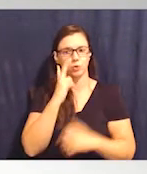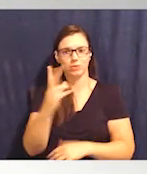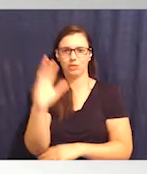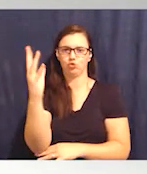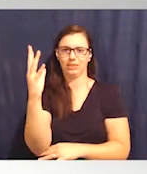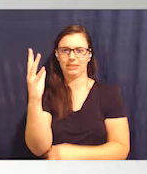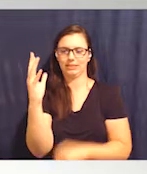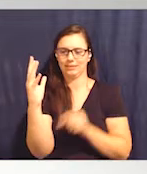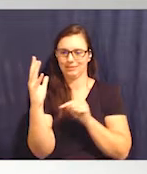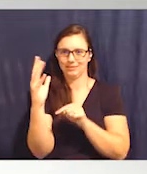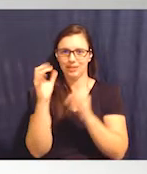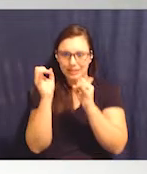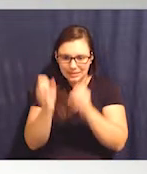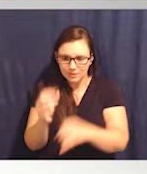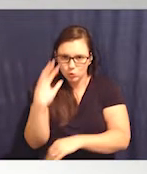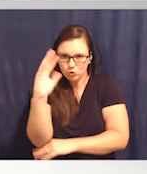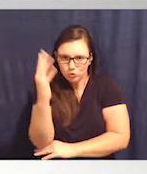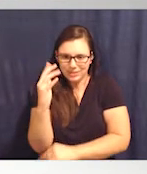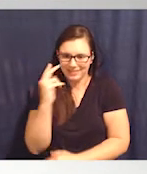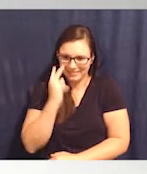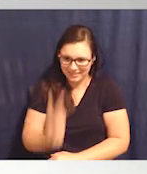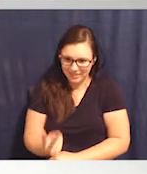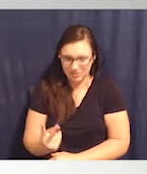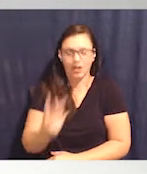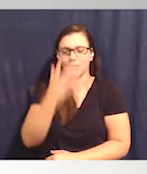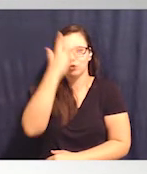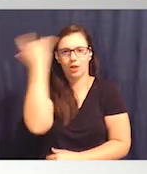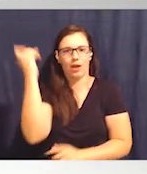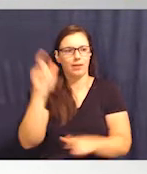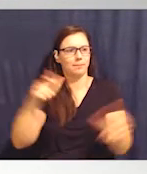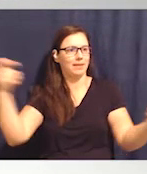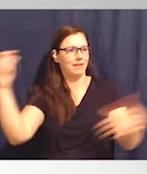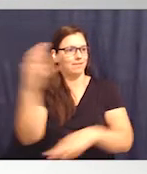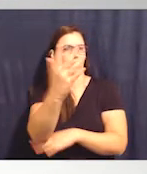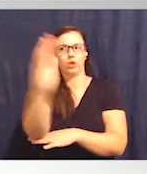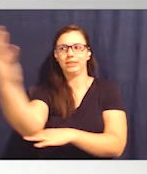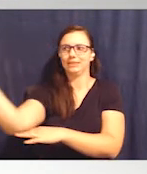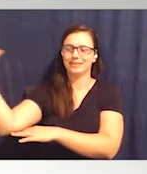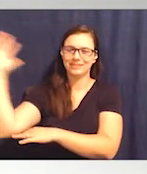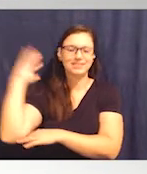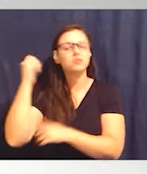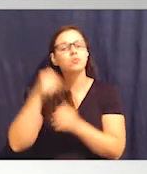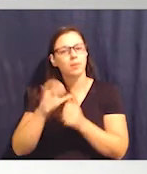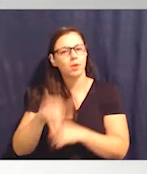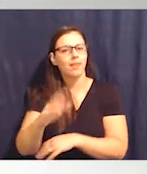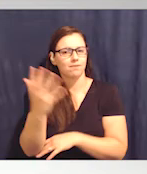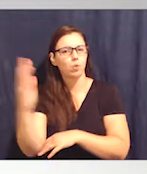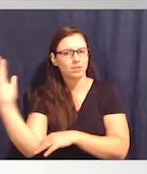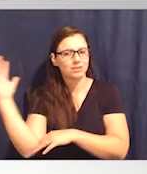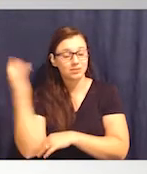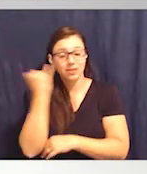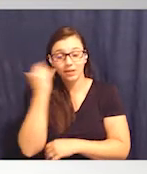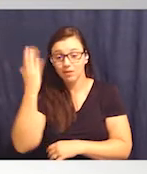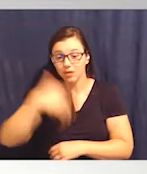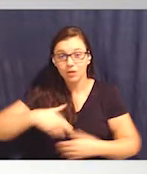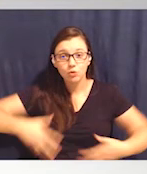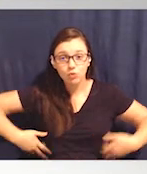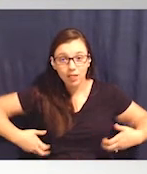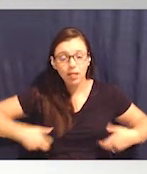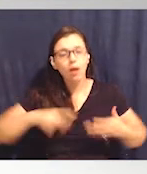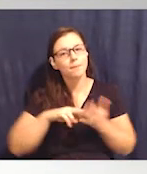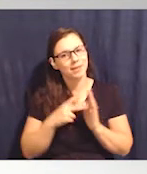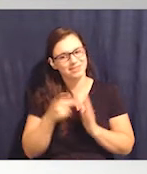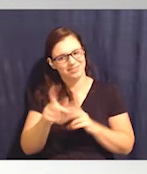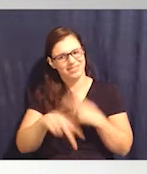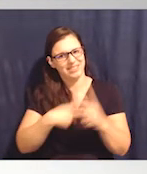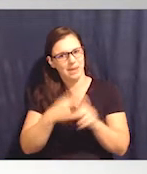forget you're in a big forest. Remember the forest, okay? Now, if you didn't see the gorilla, that just means you are one of those people who can focus down